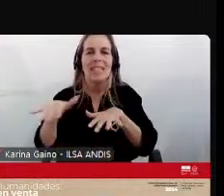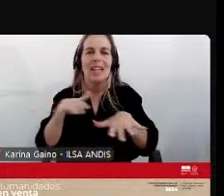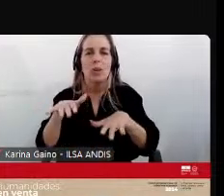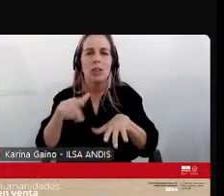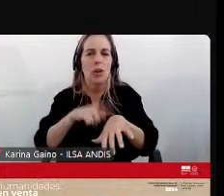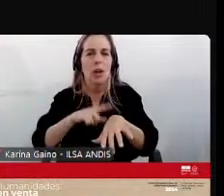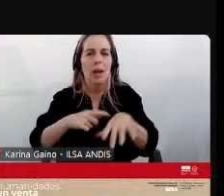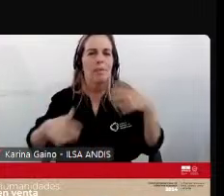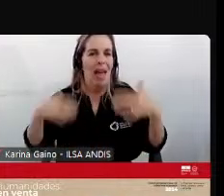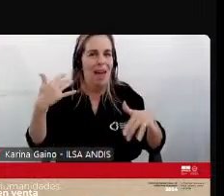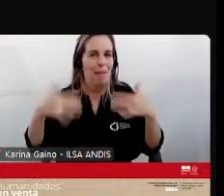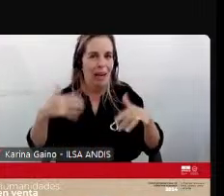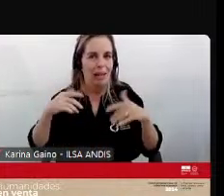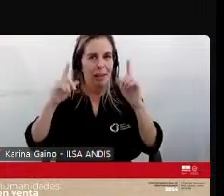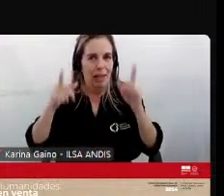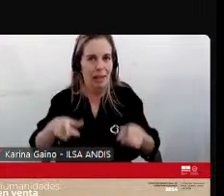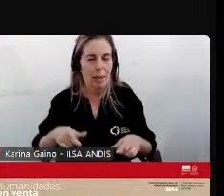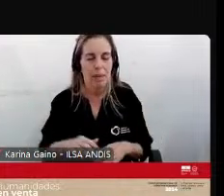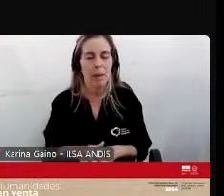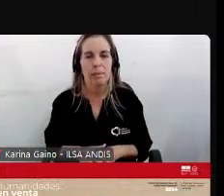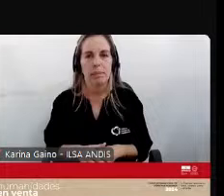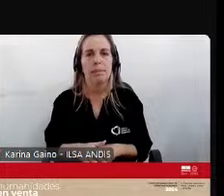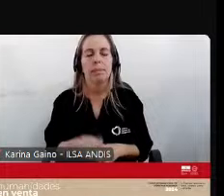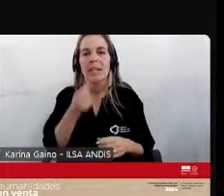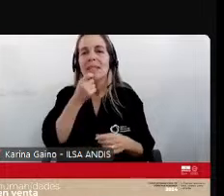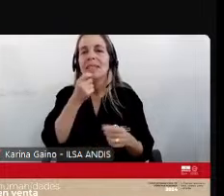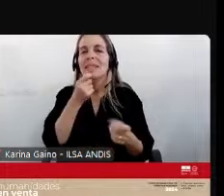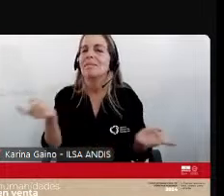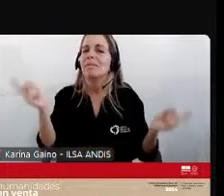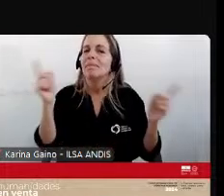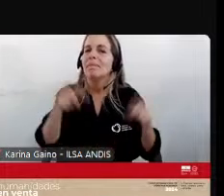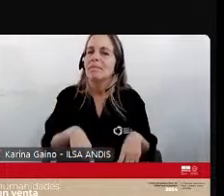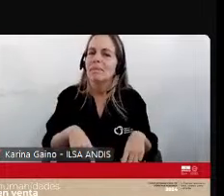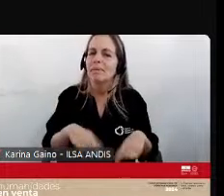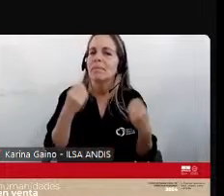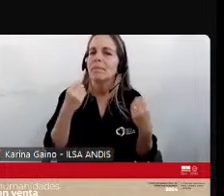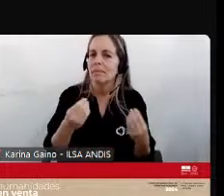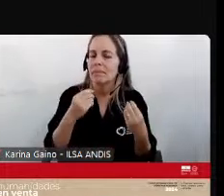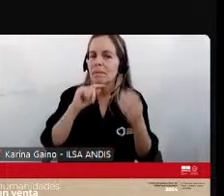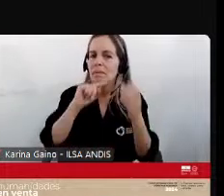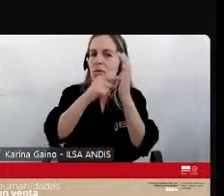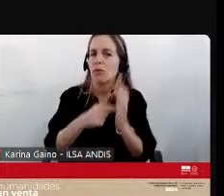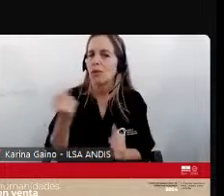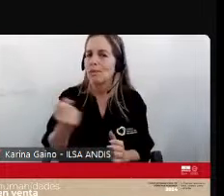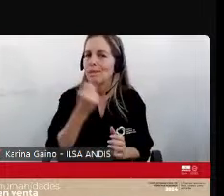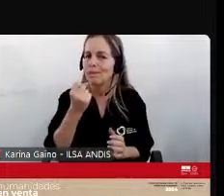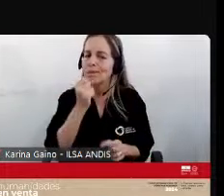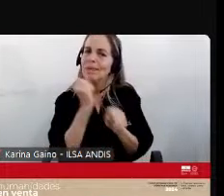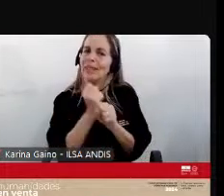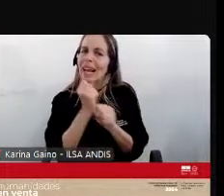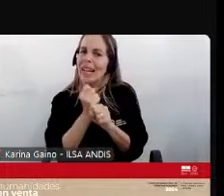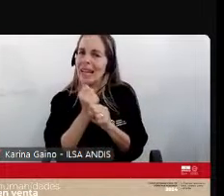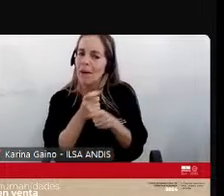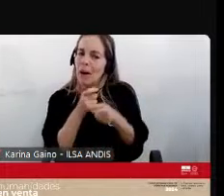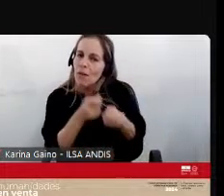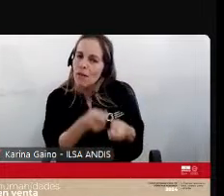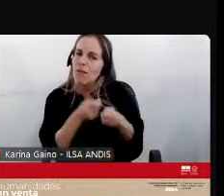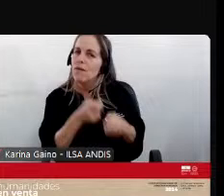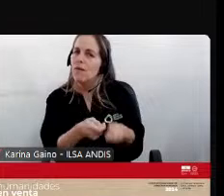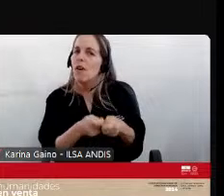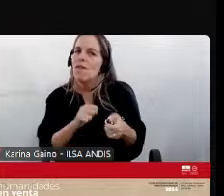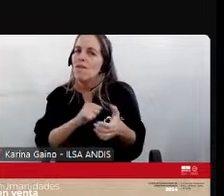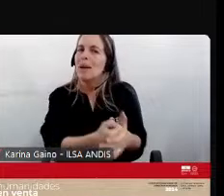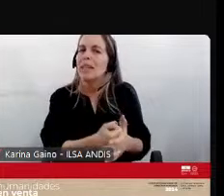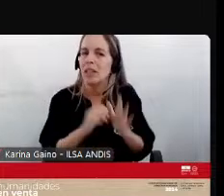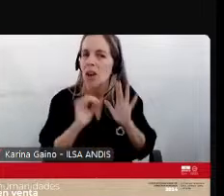So as I go back again, the key components of involuntary work and threat or menace of penalty are essential